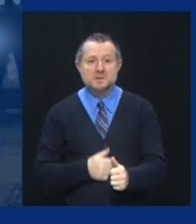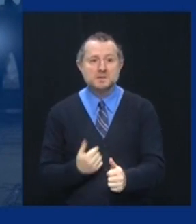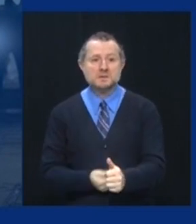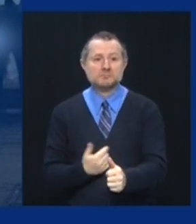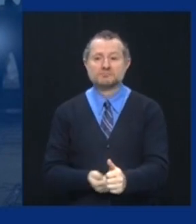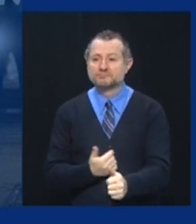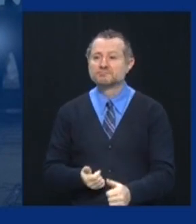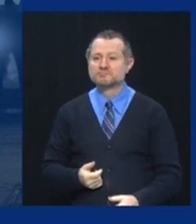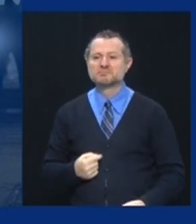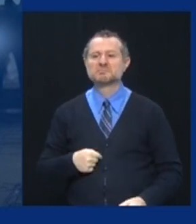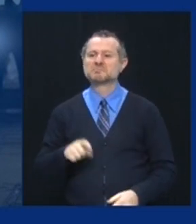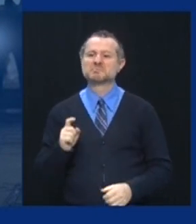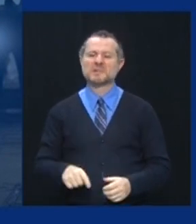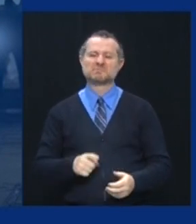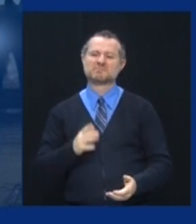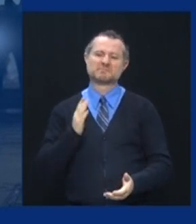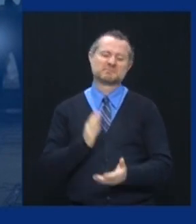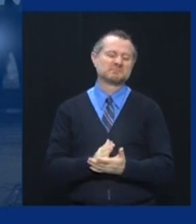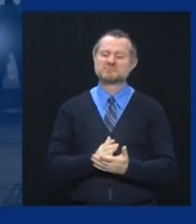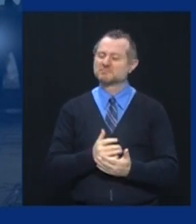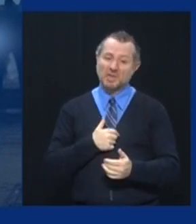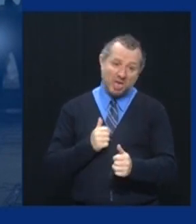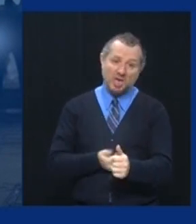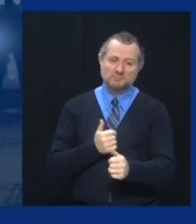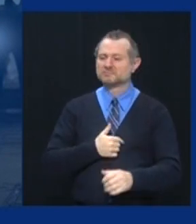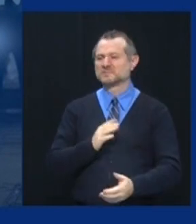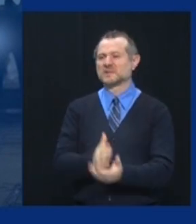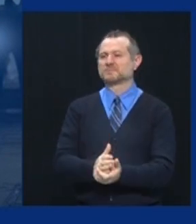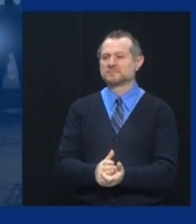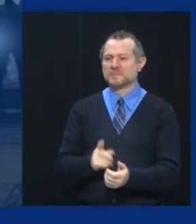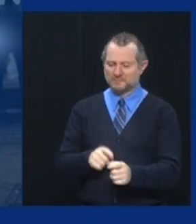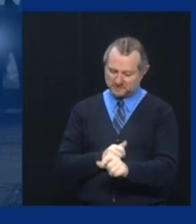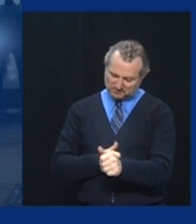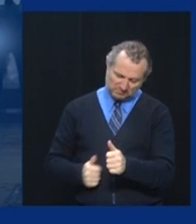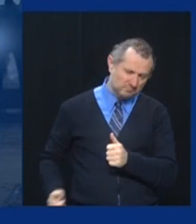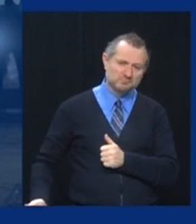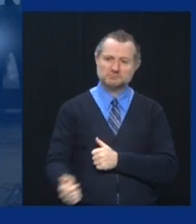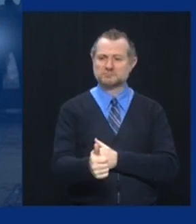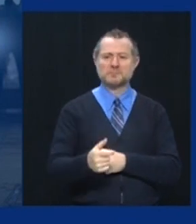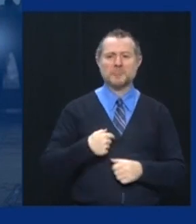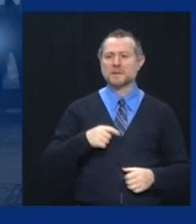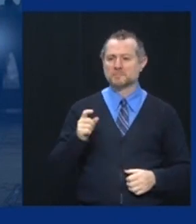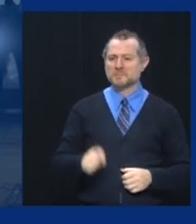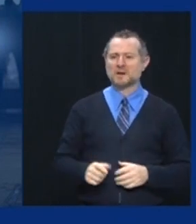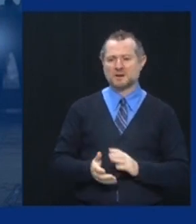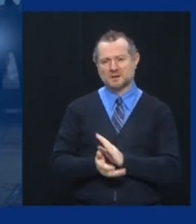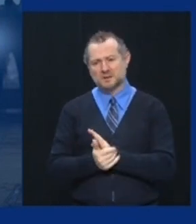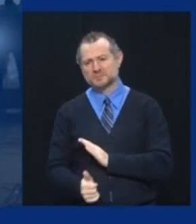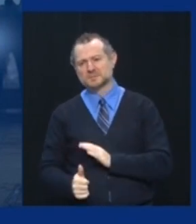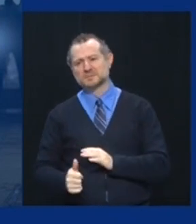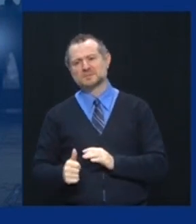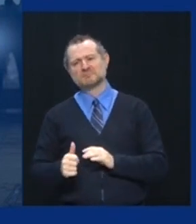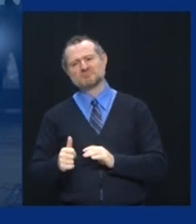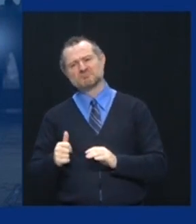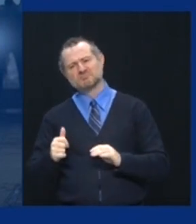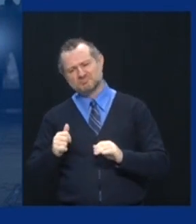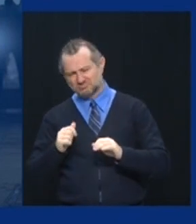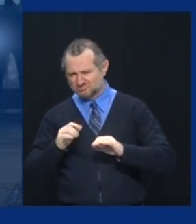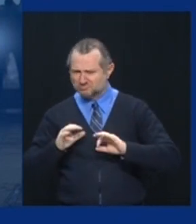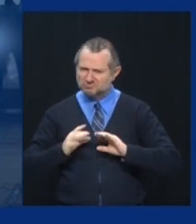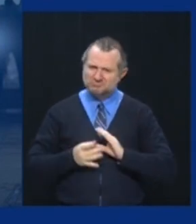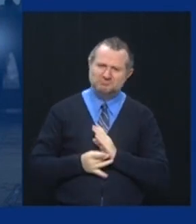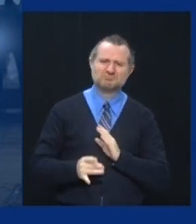we stop, and it's time we become more competent. You know, government was competent. Government is supposed to be